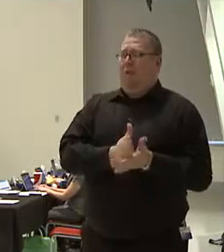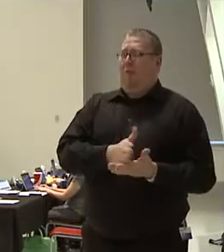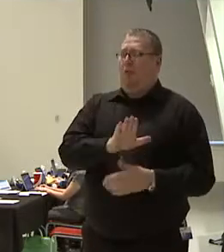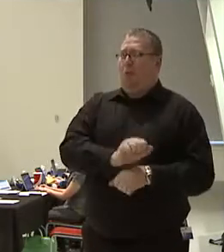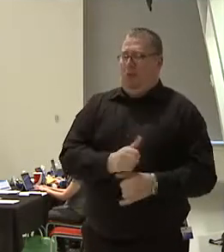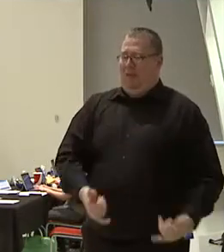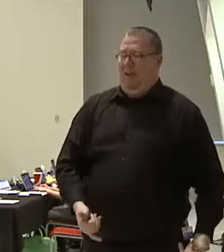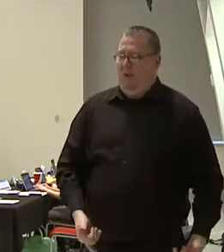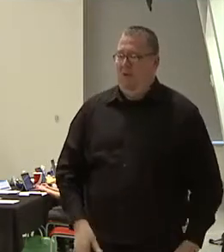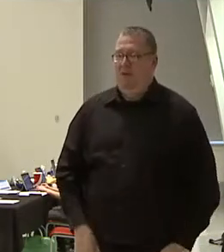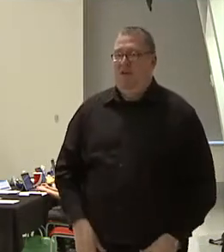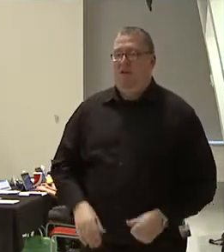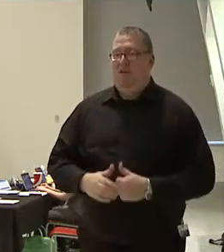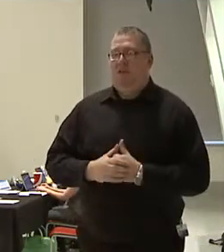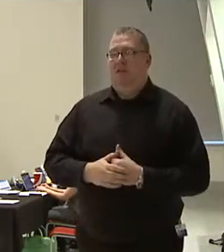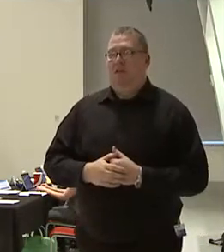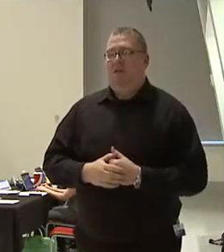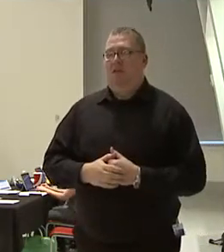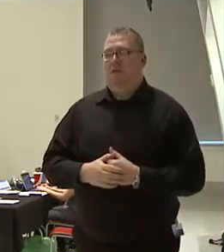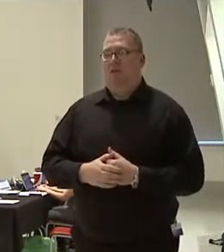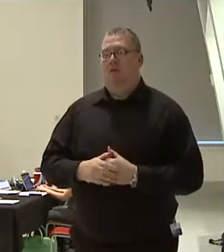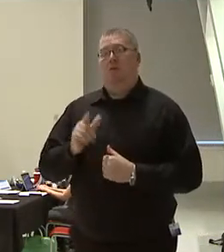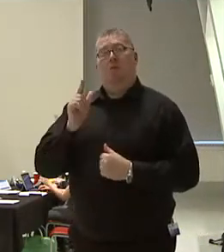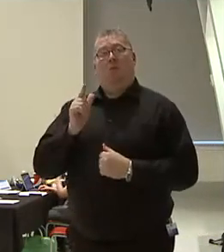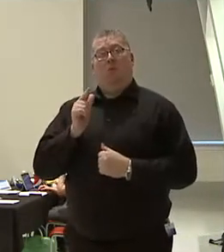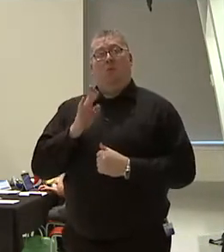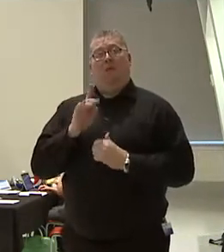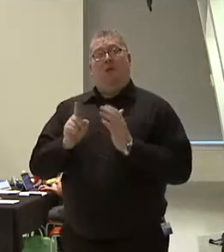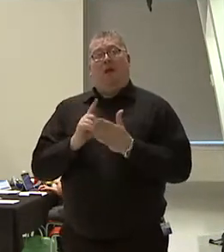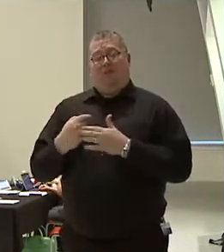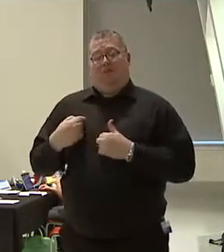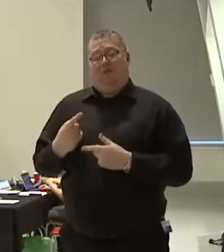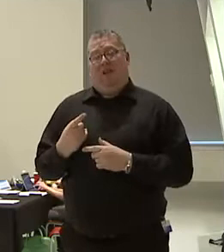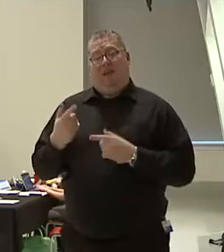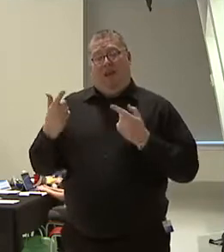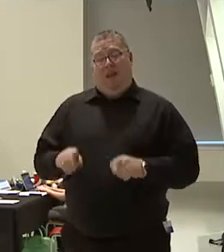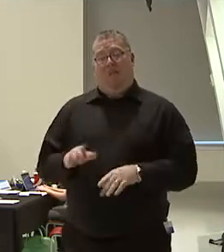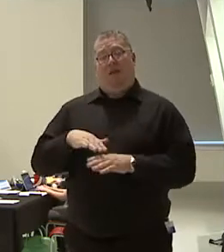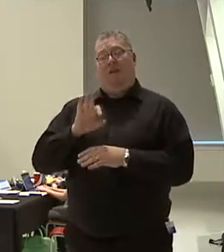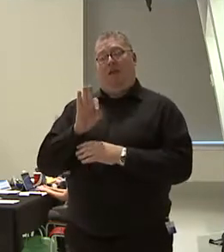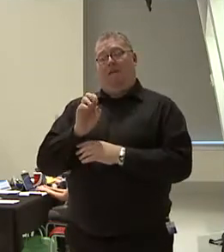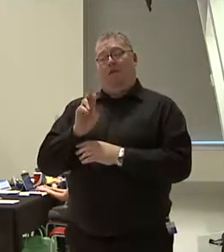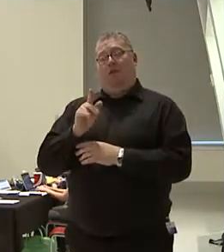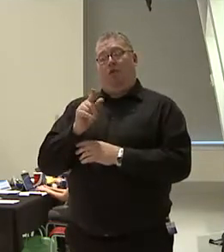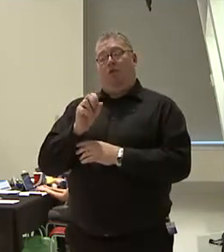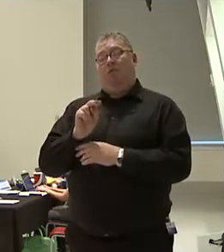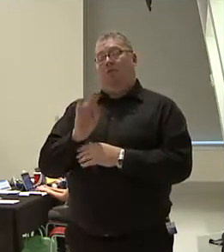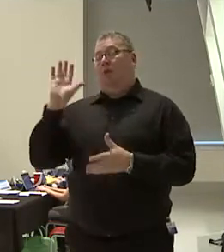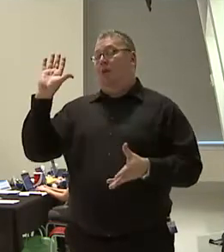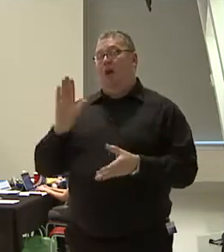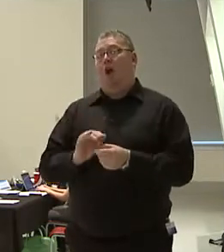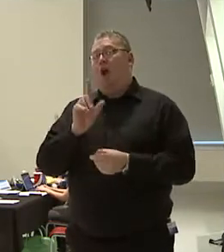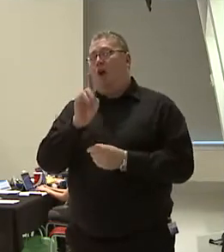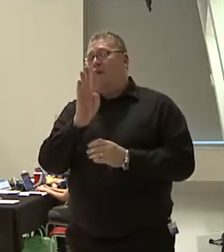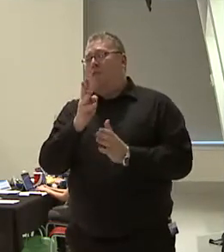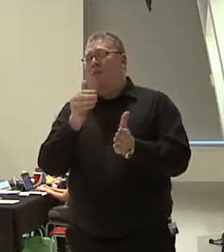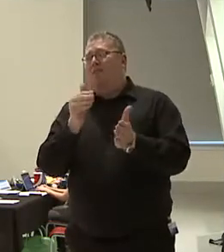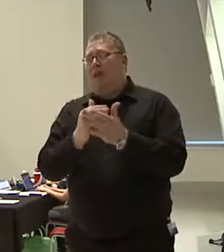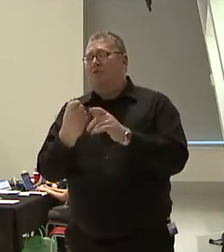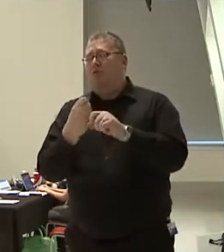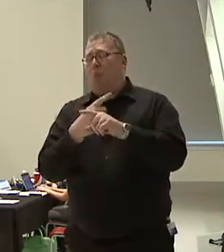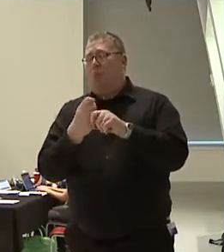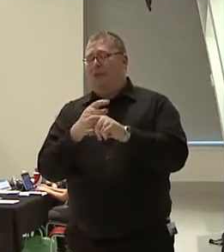do. Within 24 hours of the incident in Ferguson, approximately 140,000 tweets had been